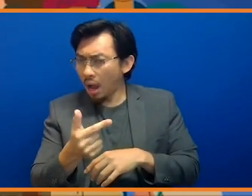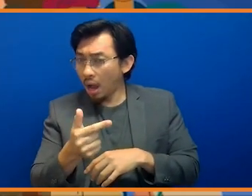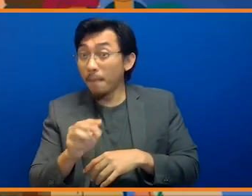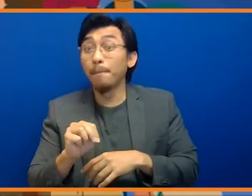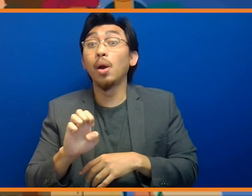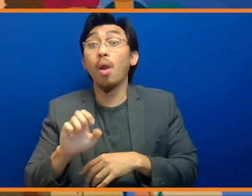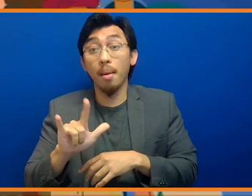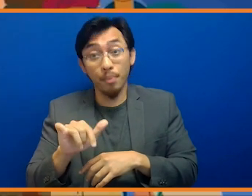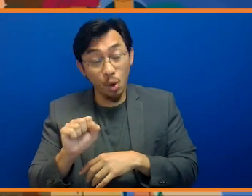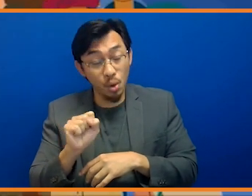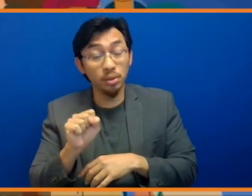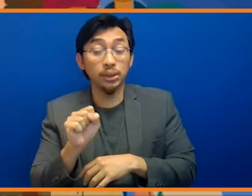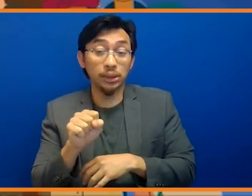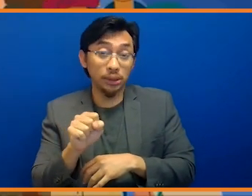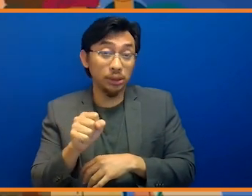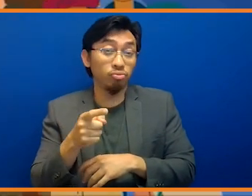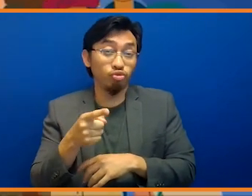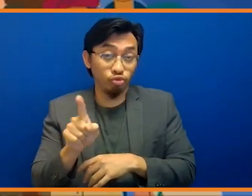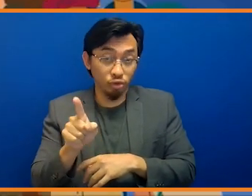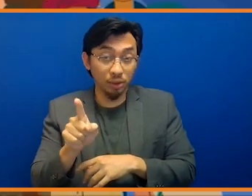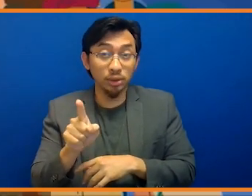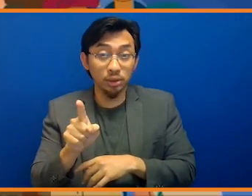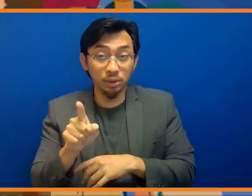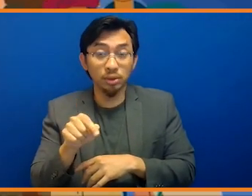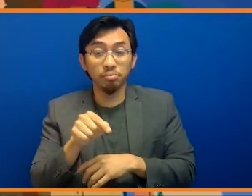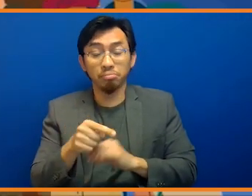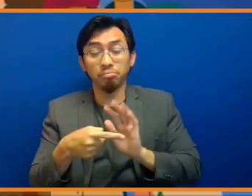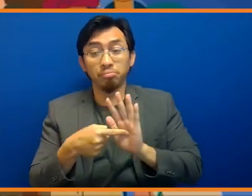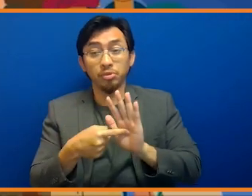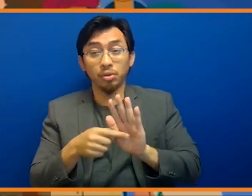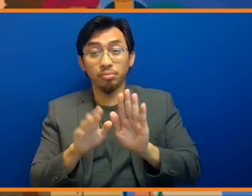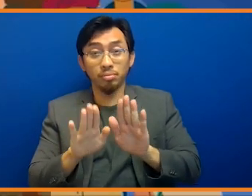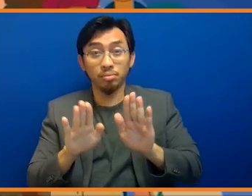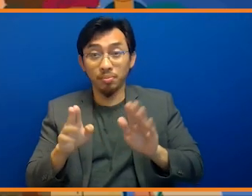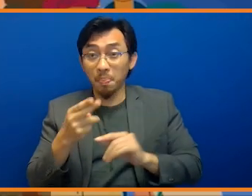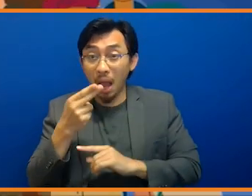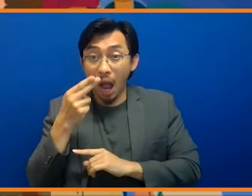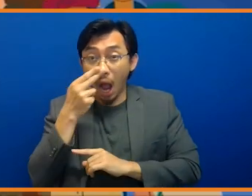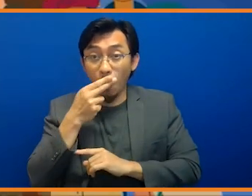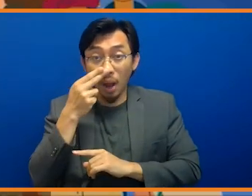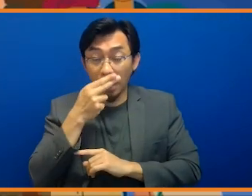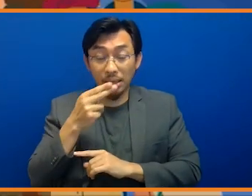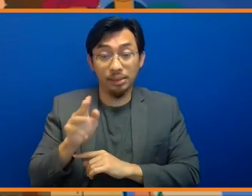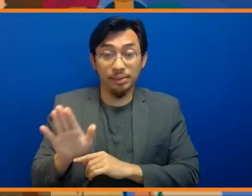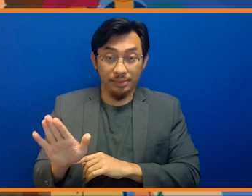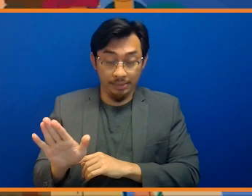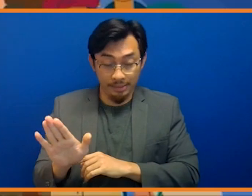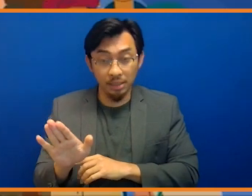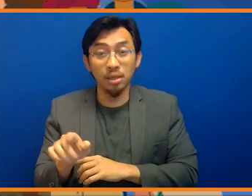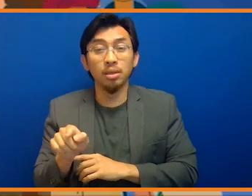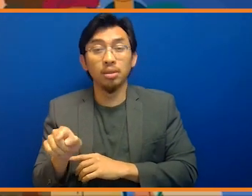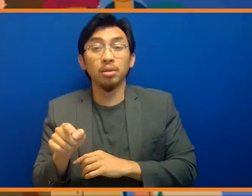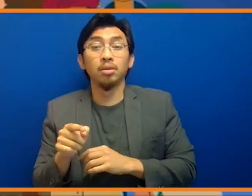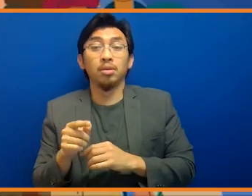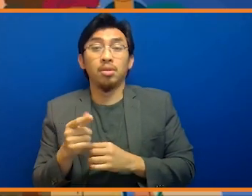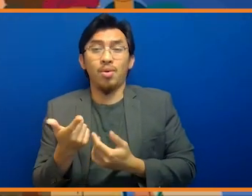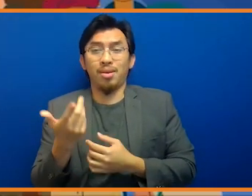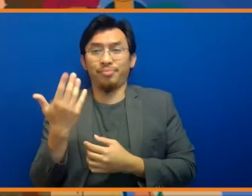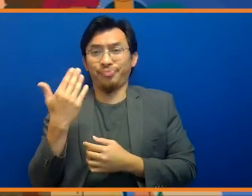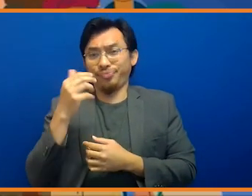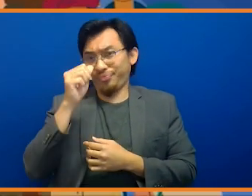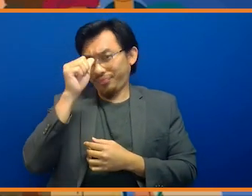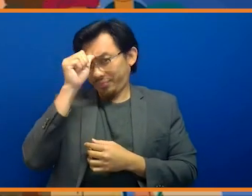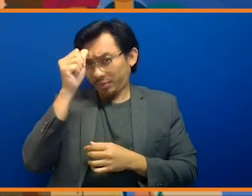right. So even this is exhibit in Hawaii, but this is because due to Indian